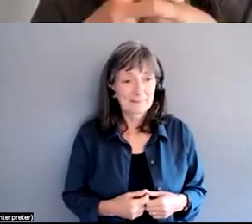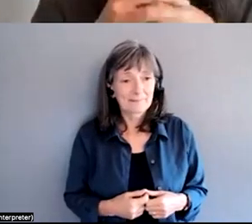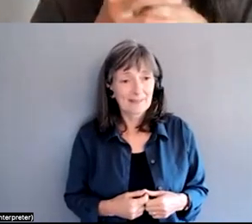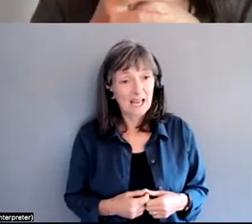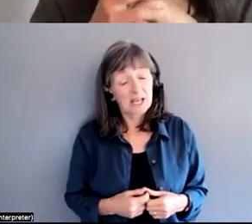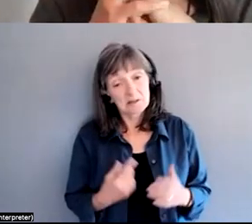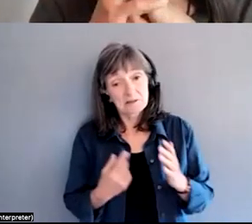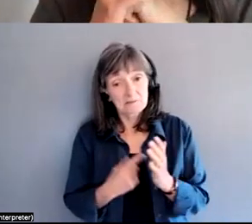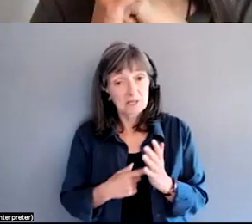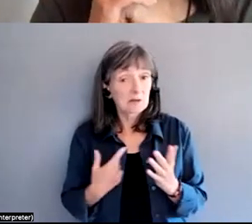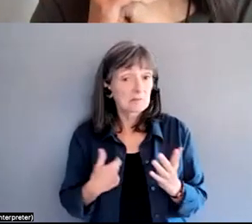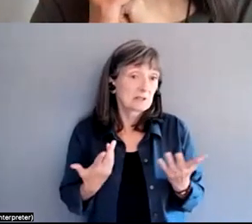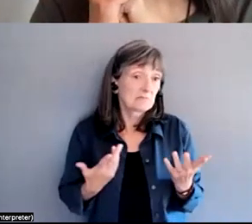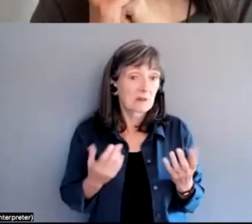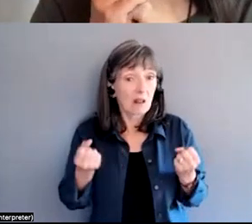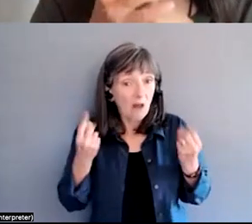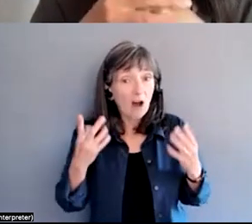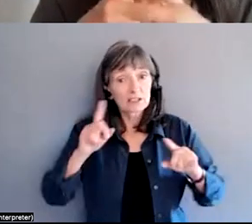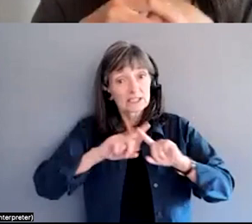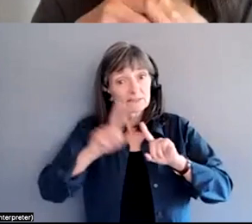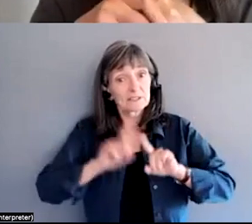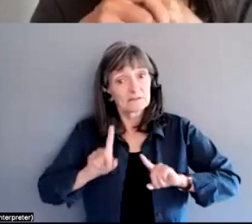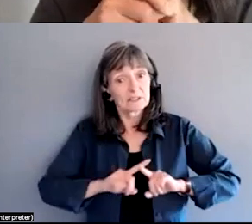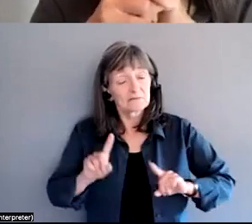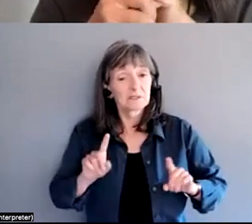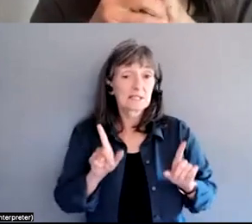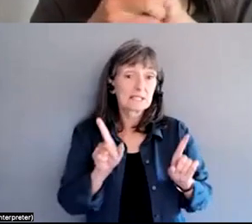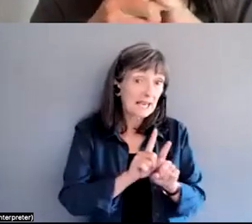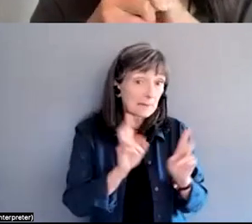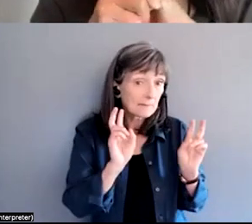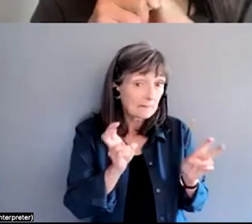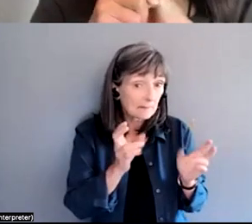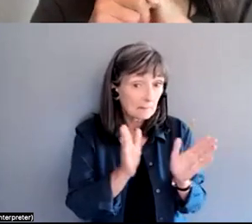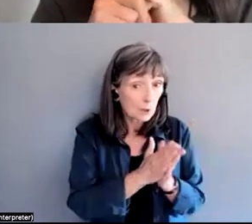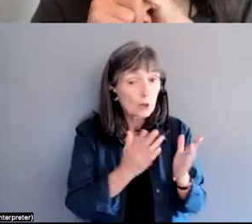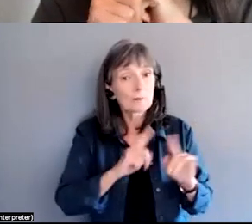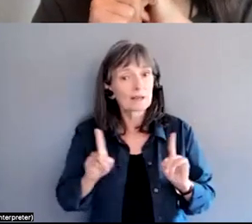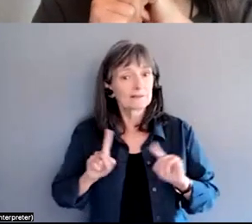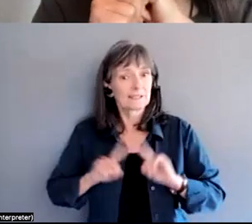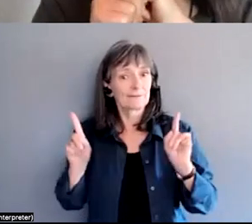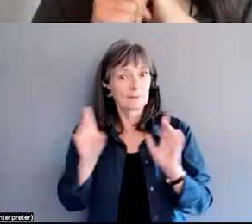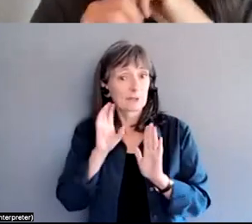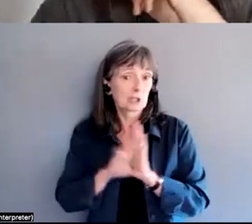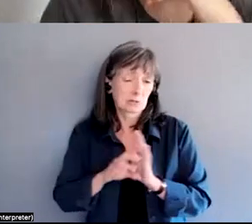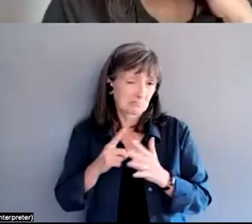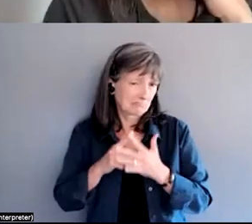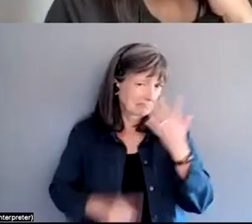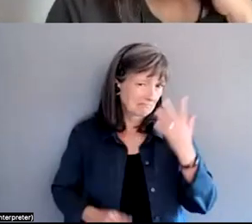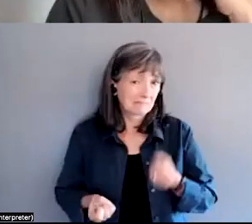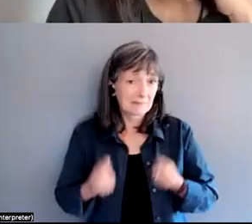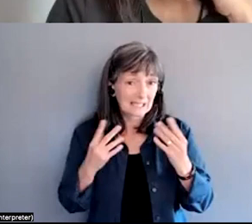We actually, you know, come up with a lot of different ways of doing the same title. So it's kind of fun to see. Jasmine, does the format of a